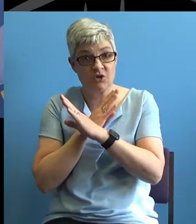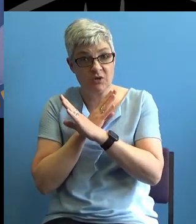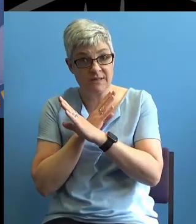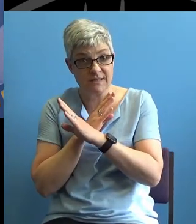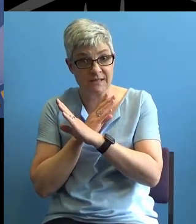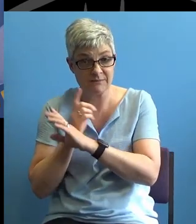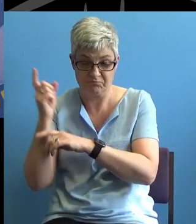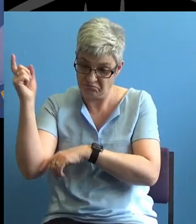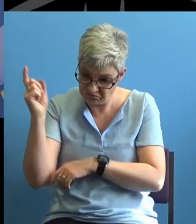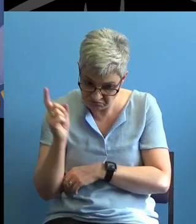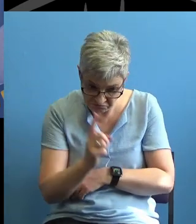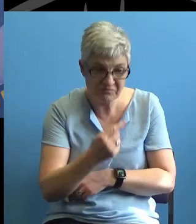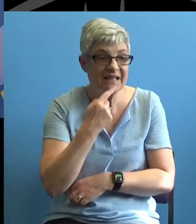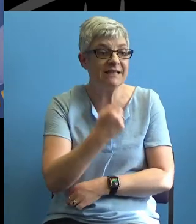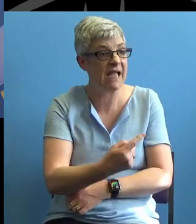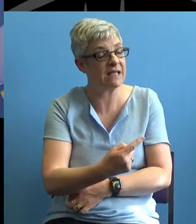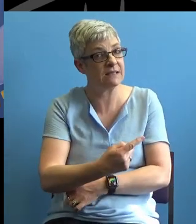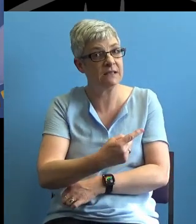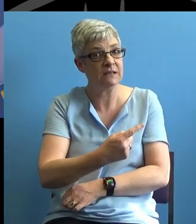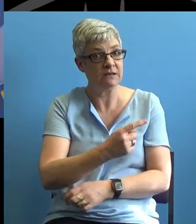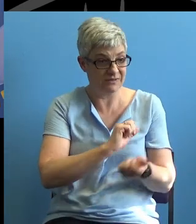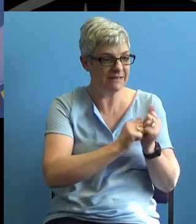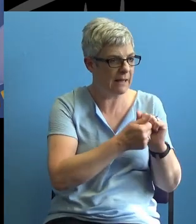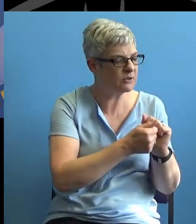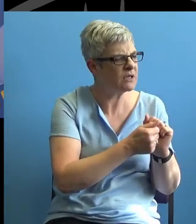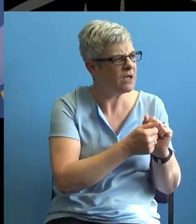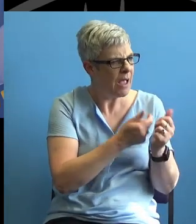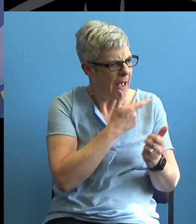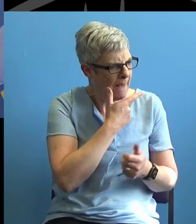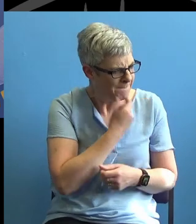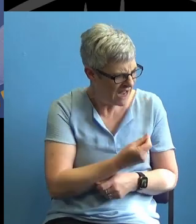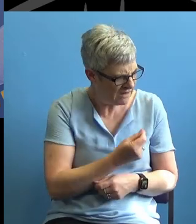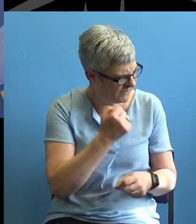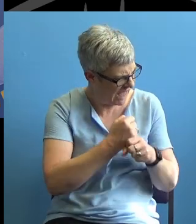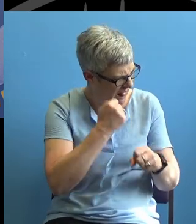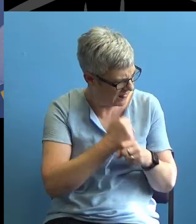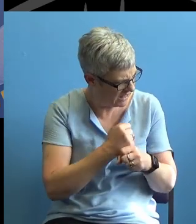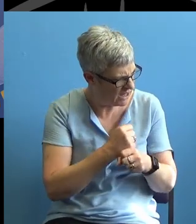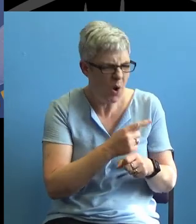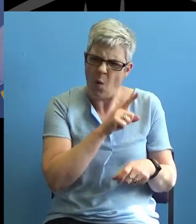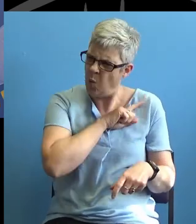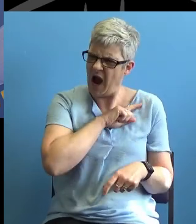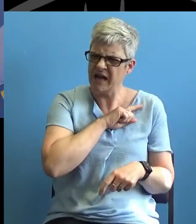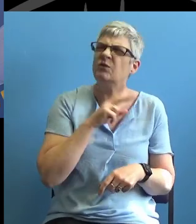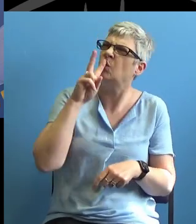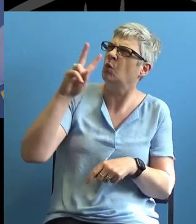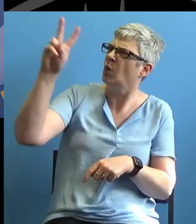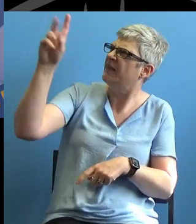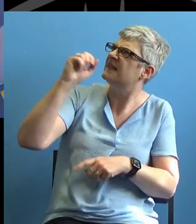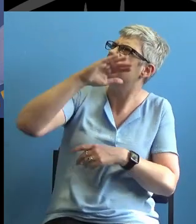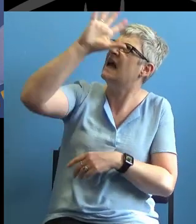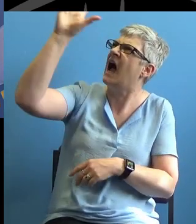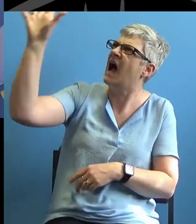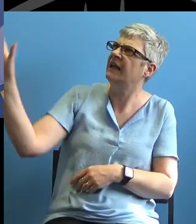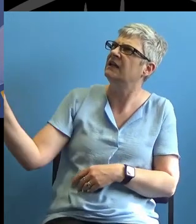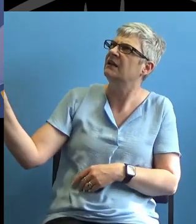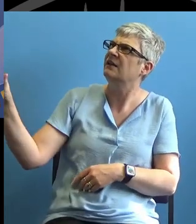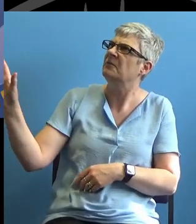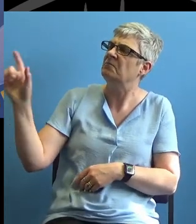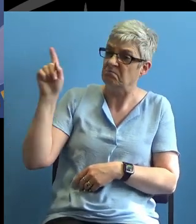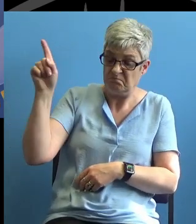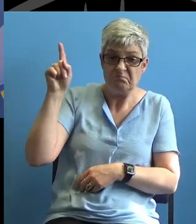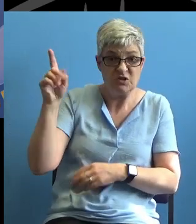Jesus' disciples and said, "Men of Galilee, why do you stand here looking into the sky? This